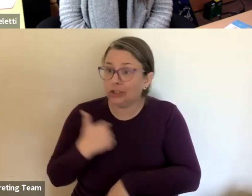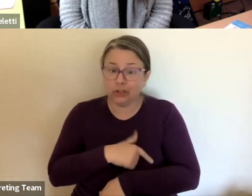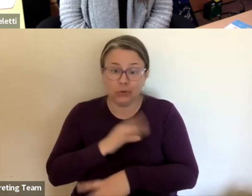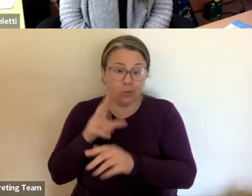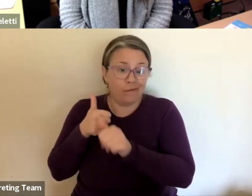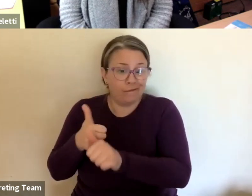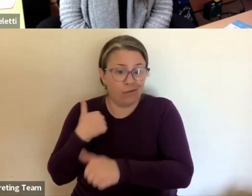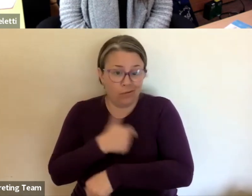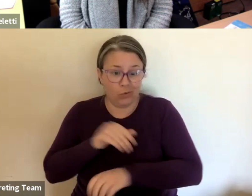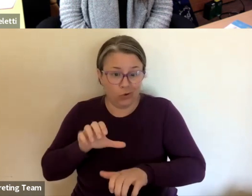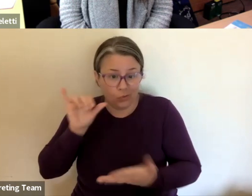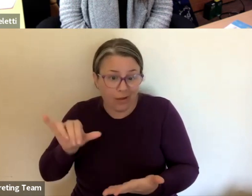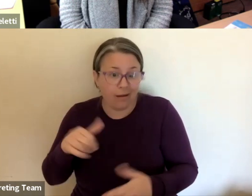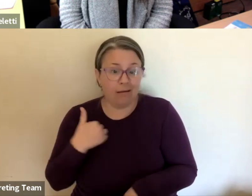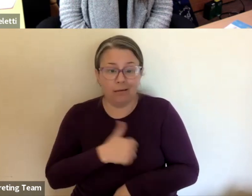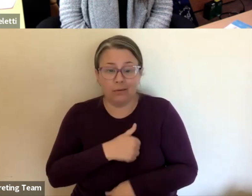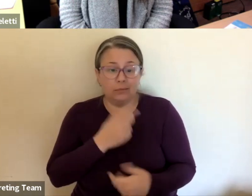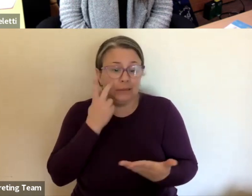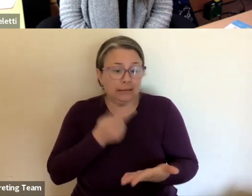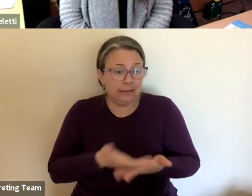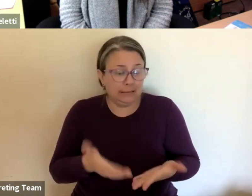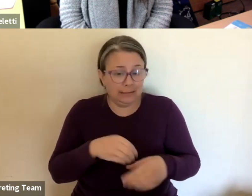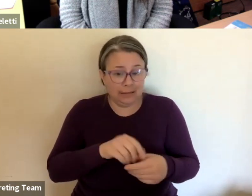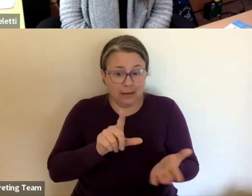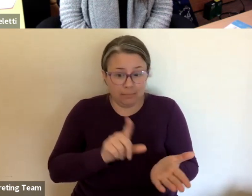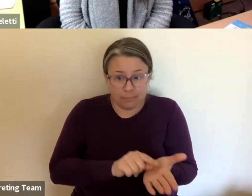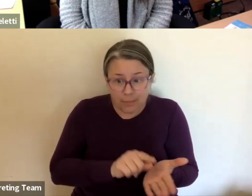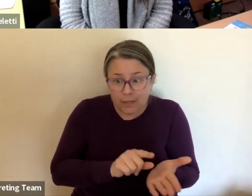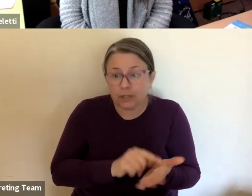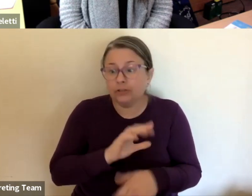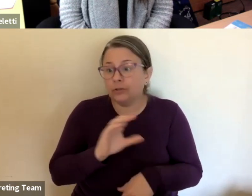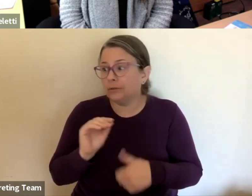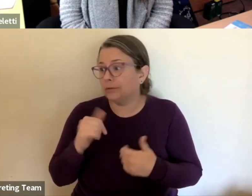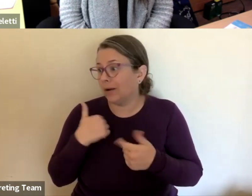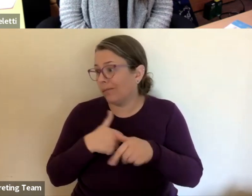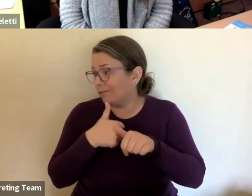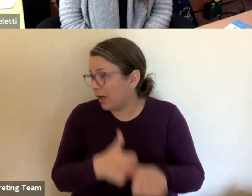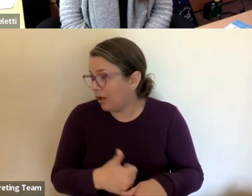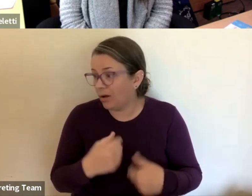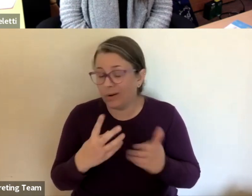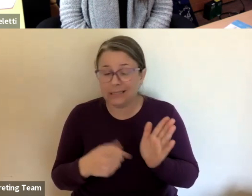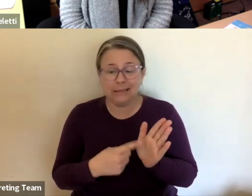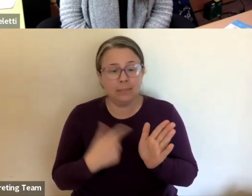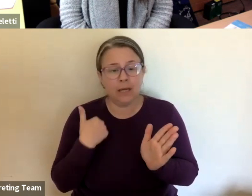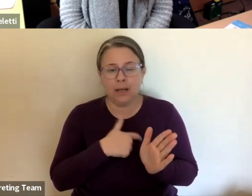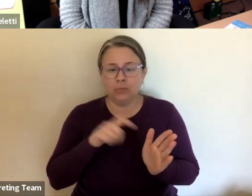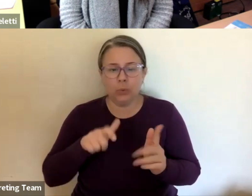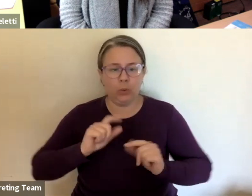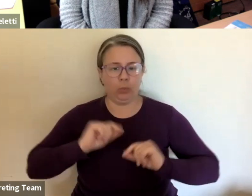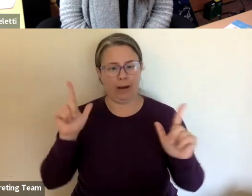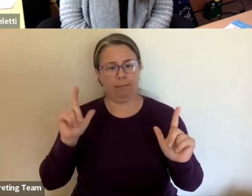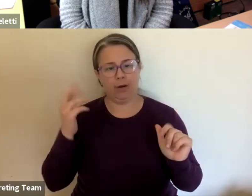and realize, hey, this should be done differently. Let's challenge like what's been done. Like you said, let's introspect.